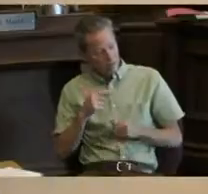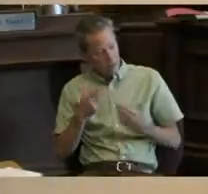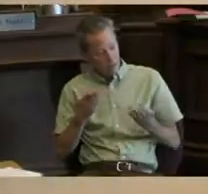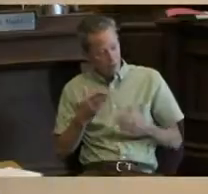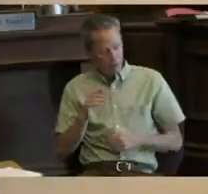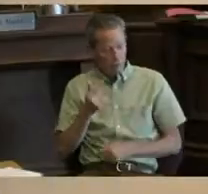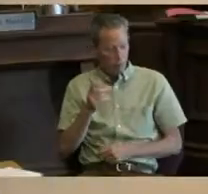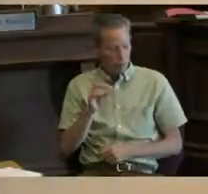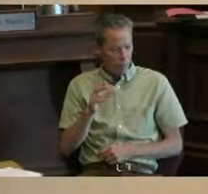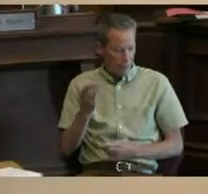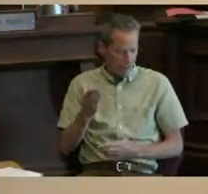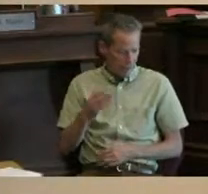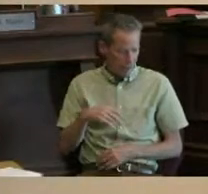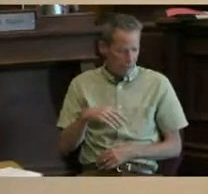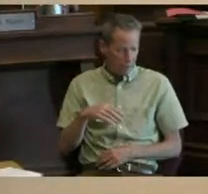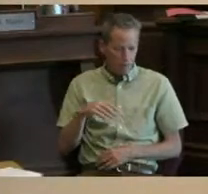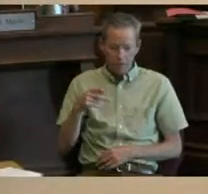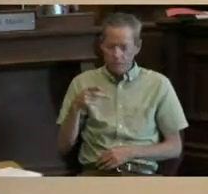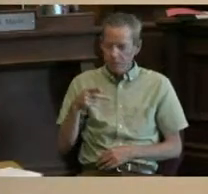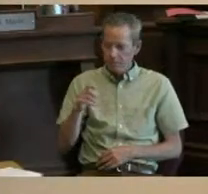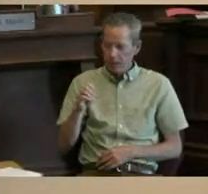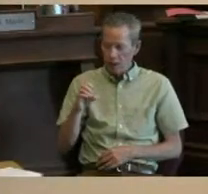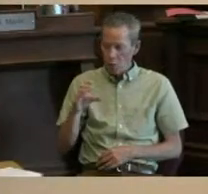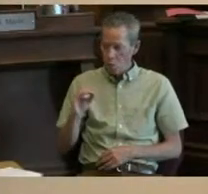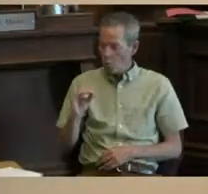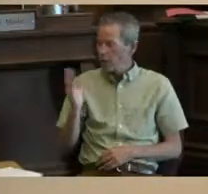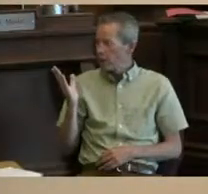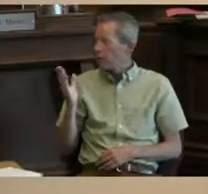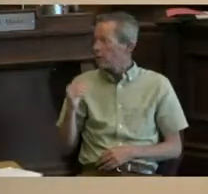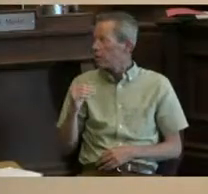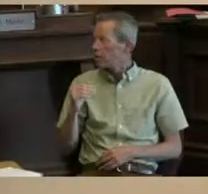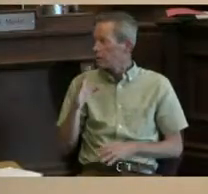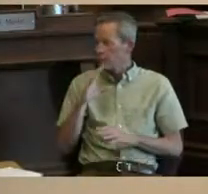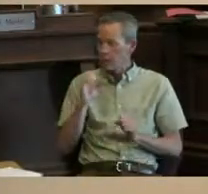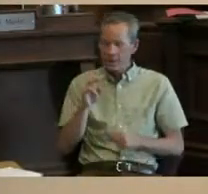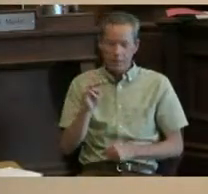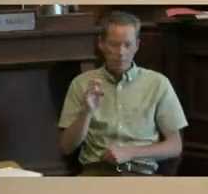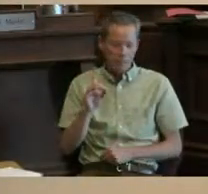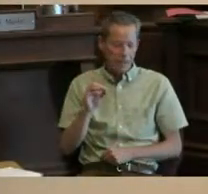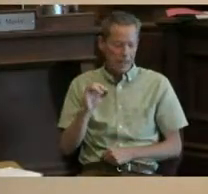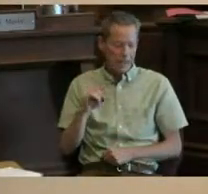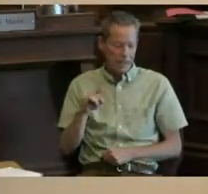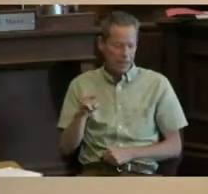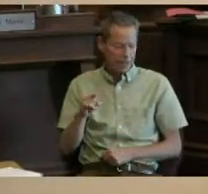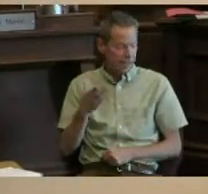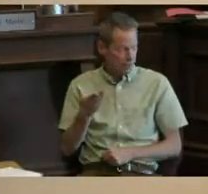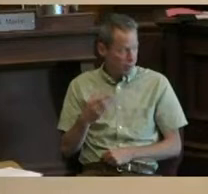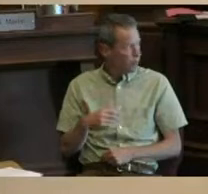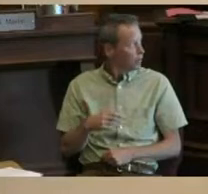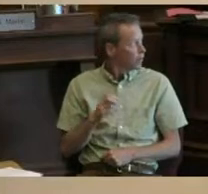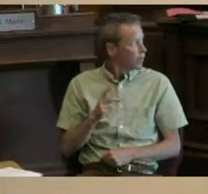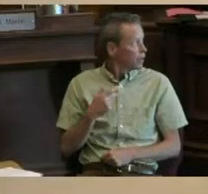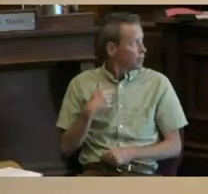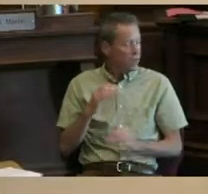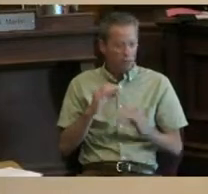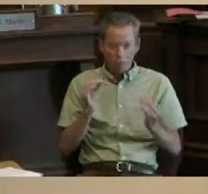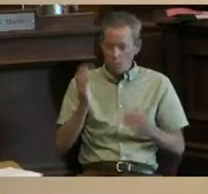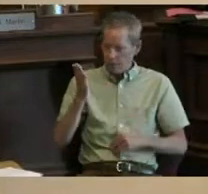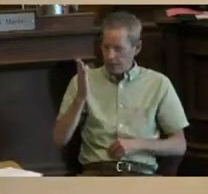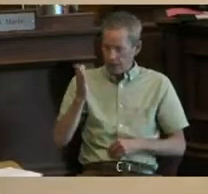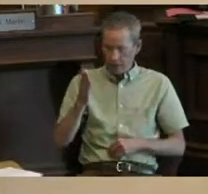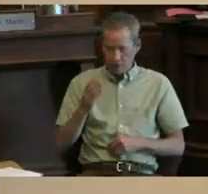Councilmember Gruber? Here. Councilmember Pio? Here. President Melendez? Here. Thank you. Thank you. We have no